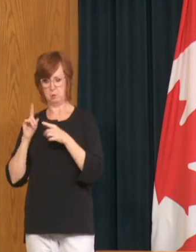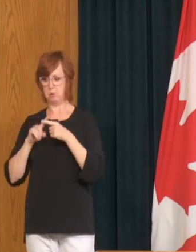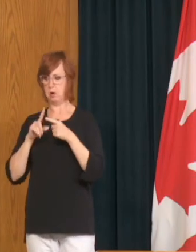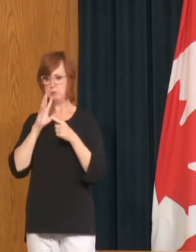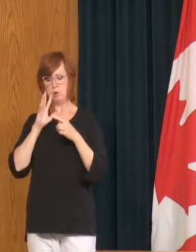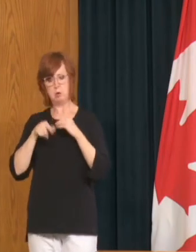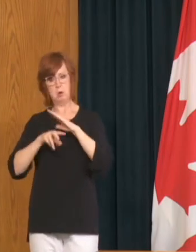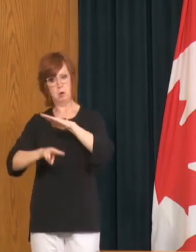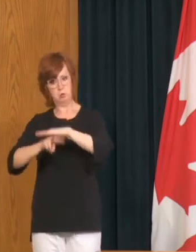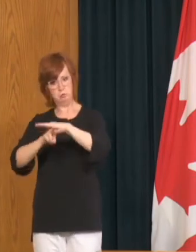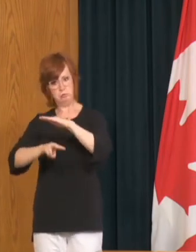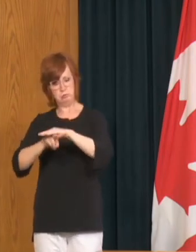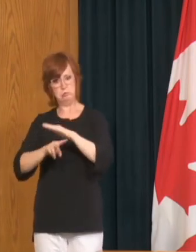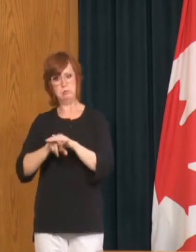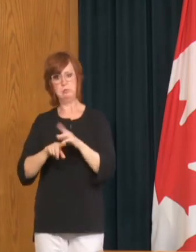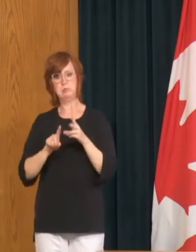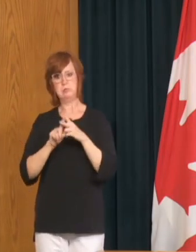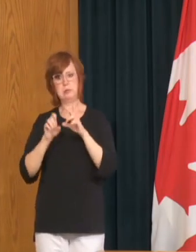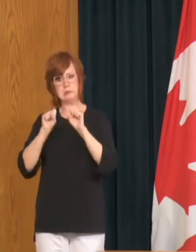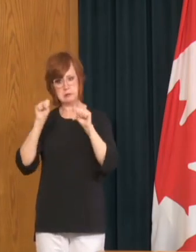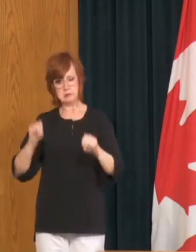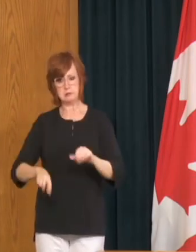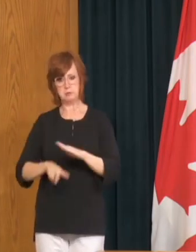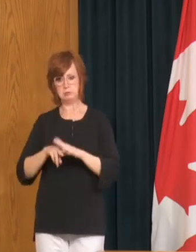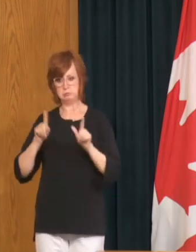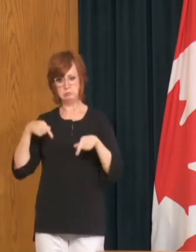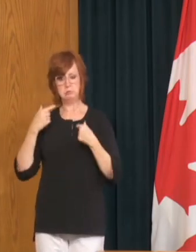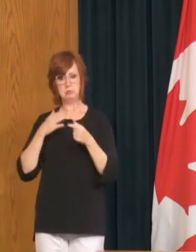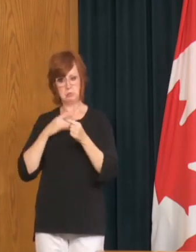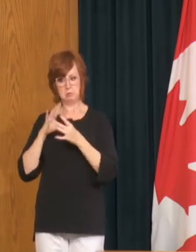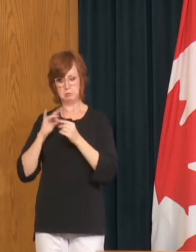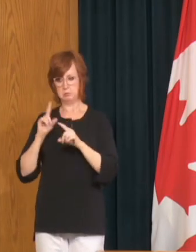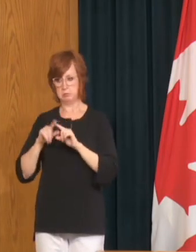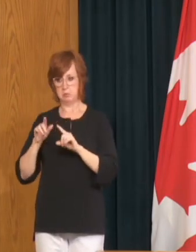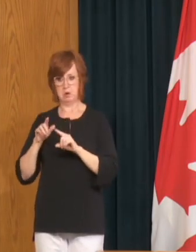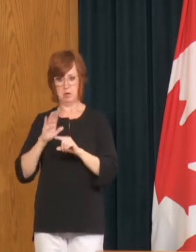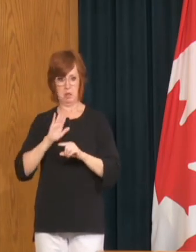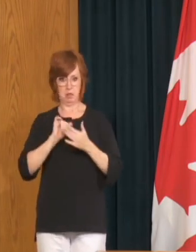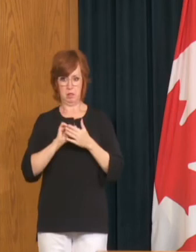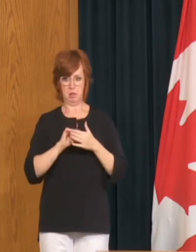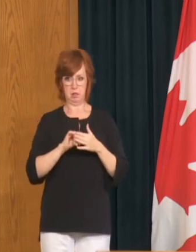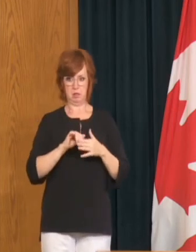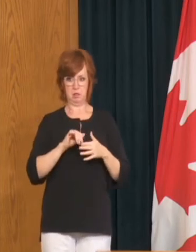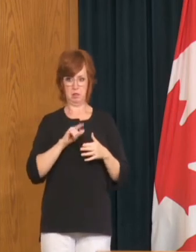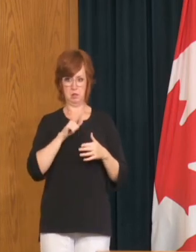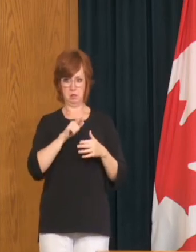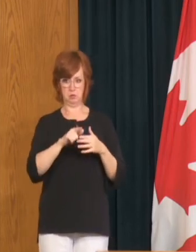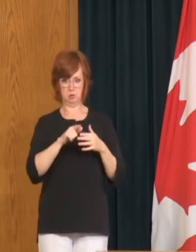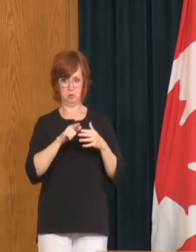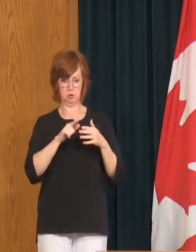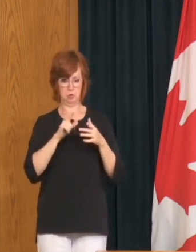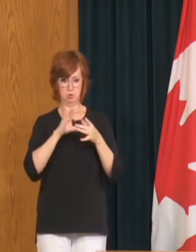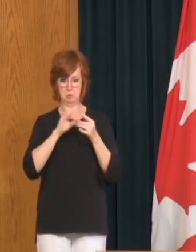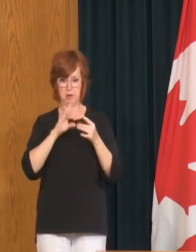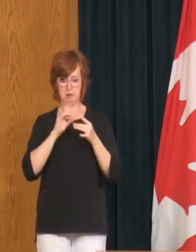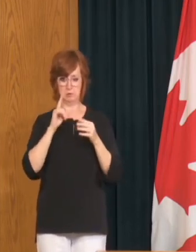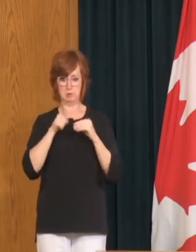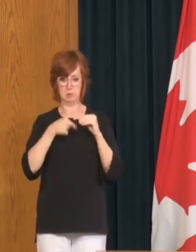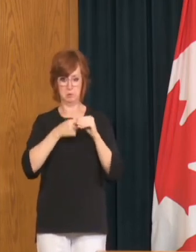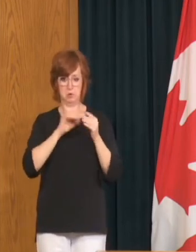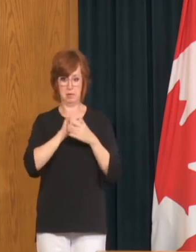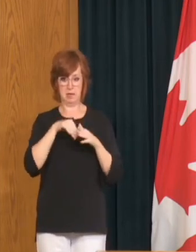racism here over the course of the past couple of weeks. So those would be his comments. Do you condemn those comments in the House?